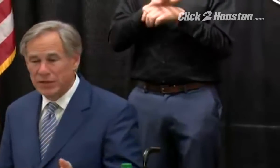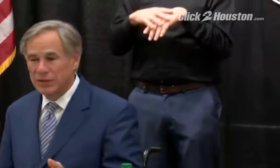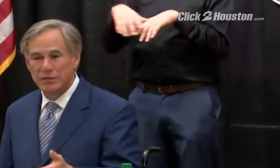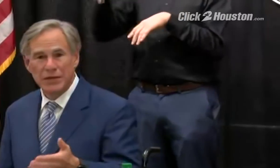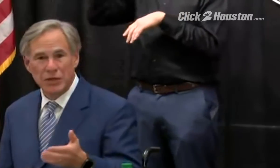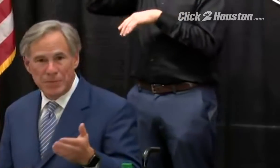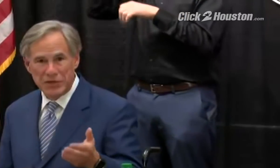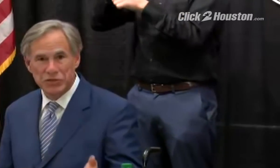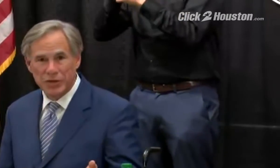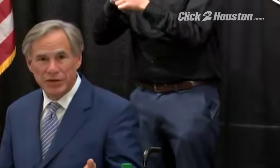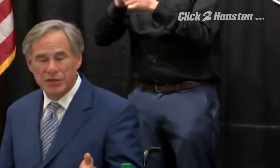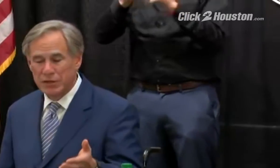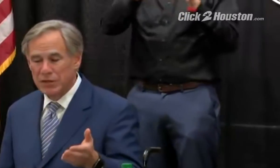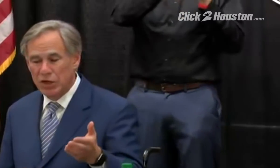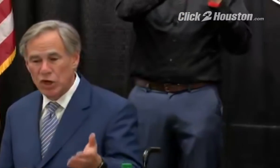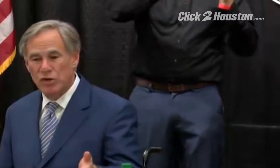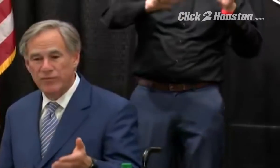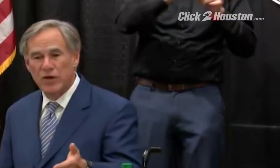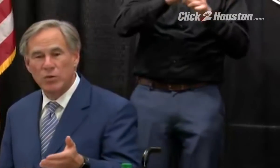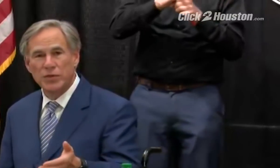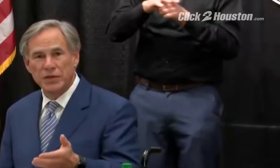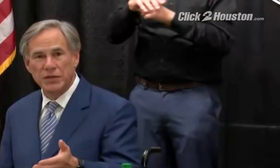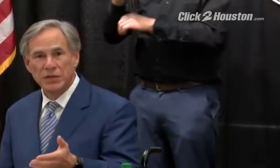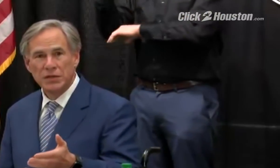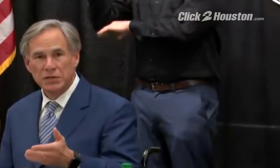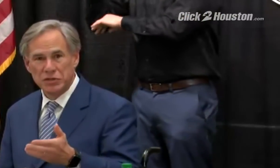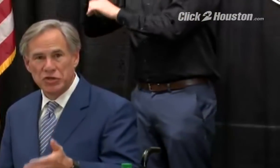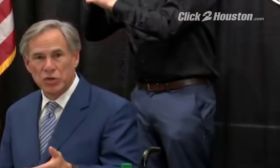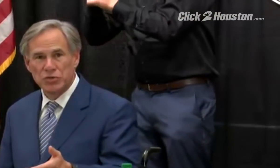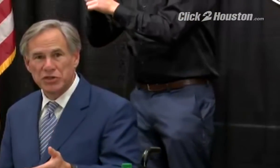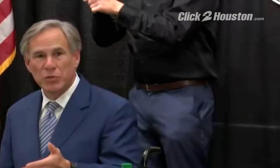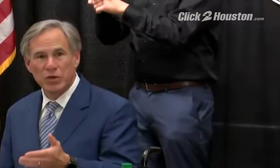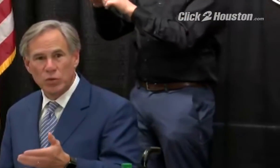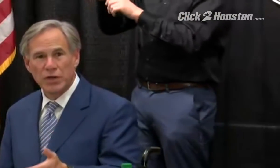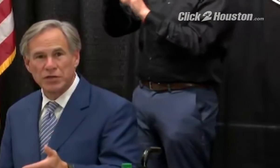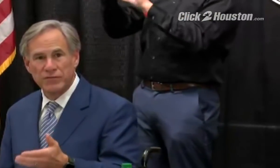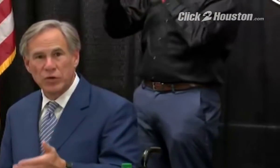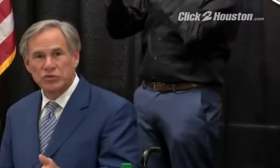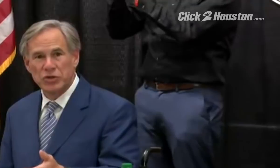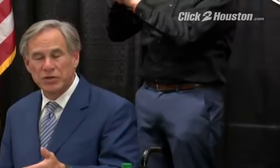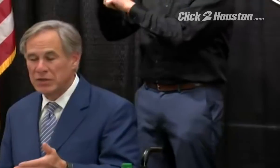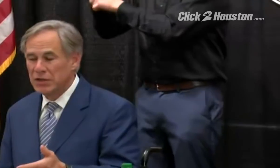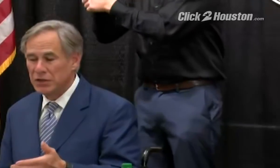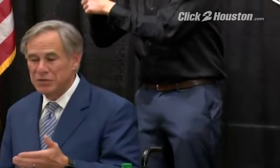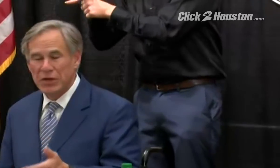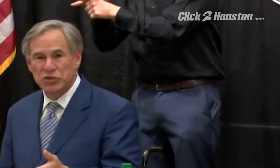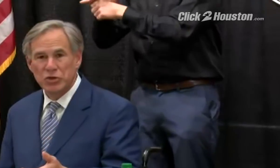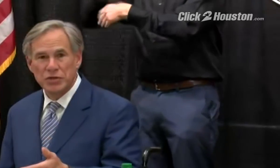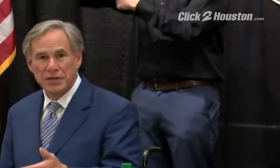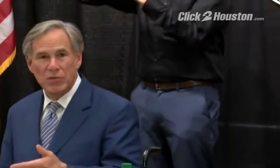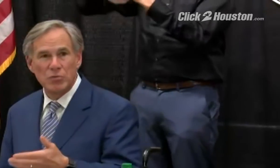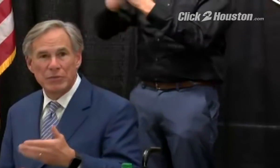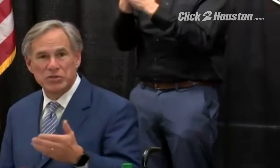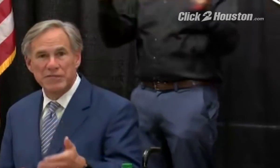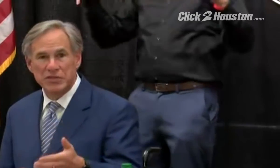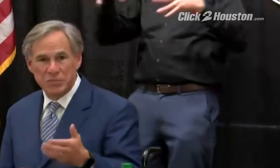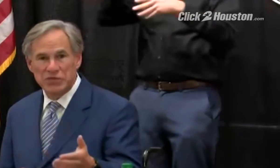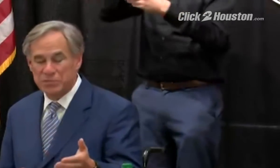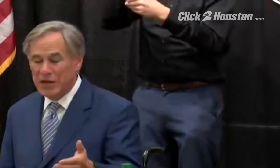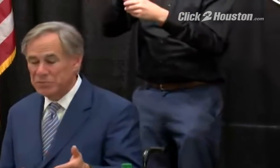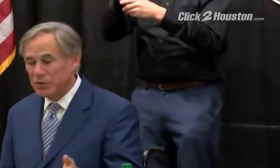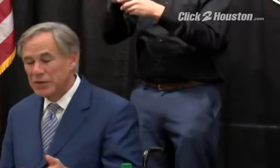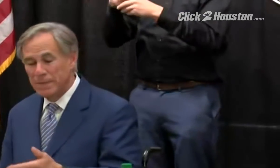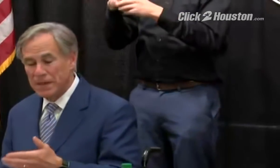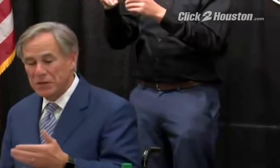Midland area, the El Paso area, all fall within the zones that we are working to focus on to make sure that they will be receiving as